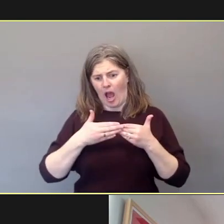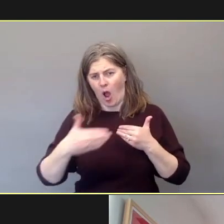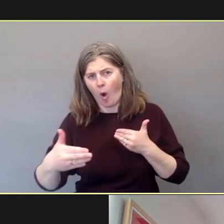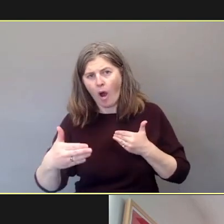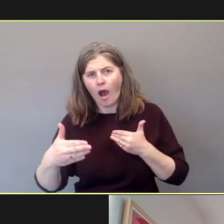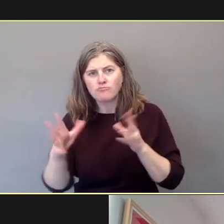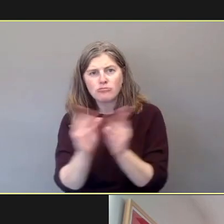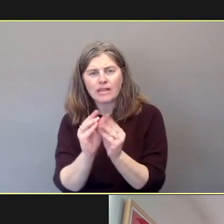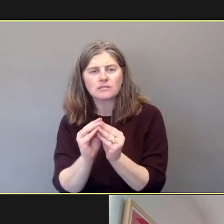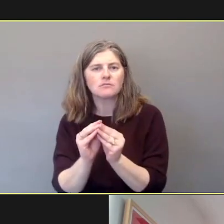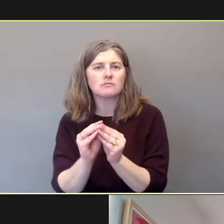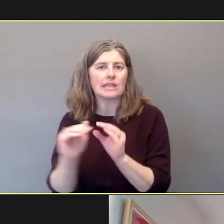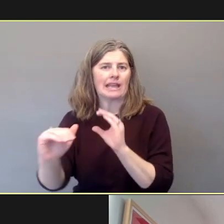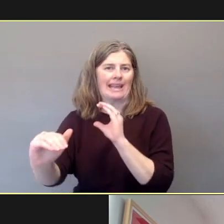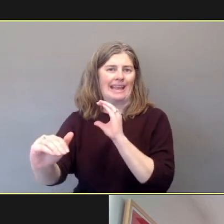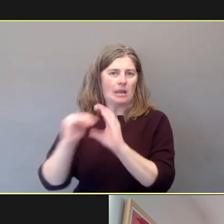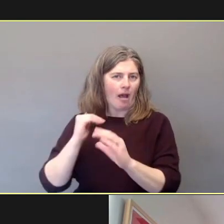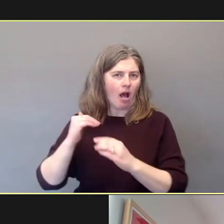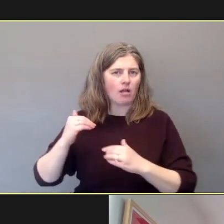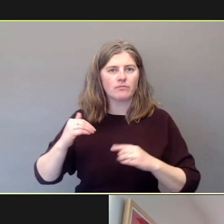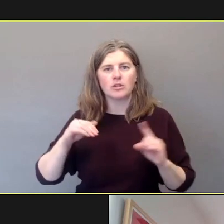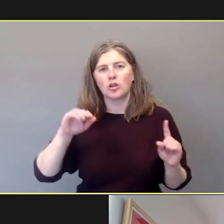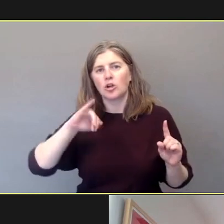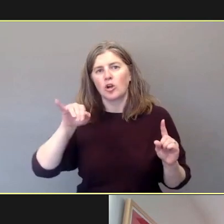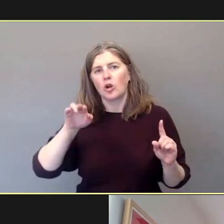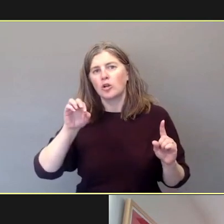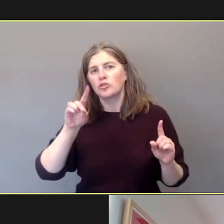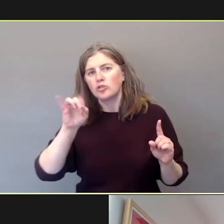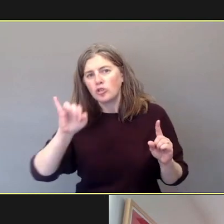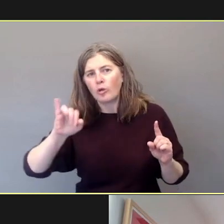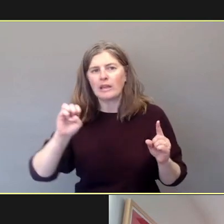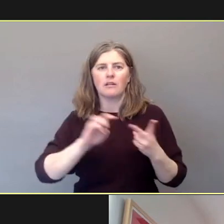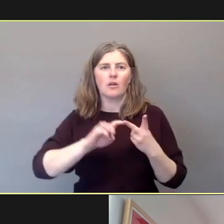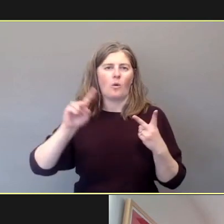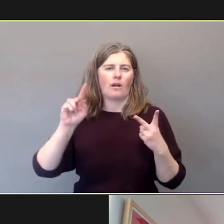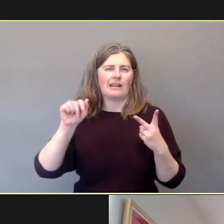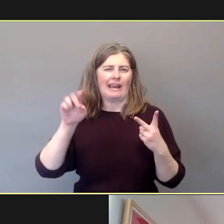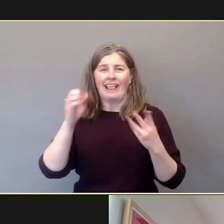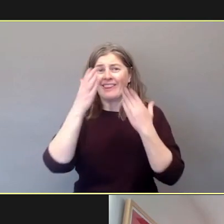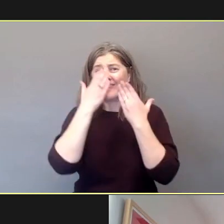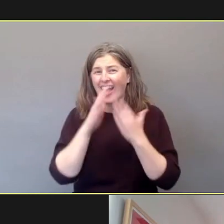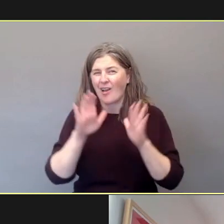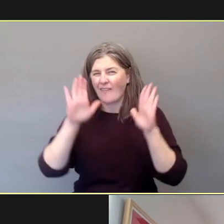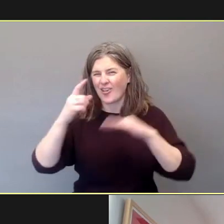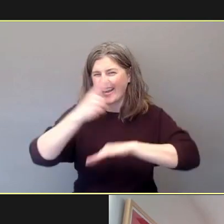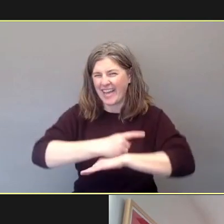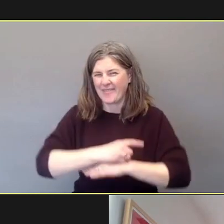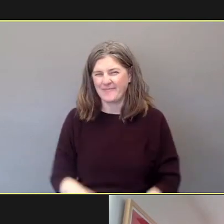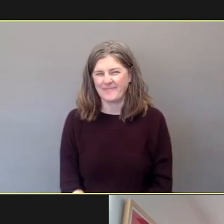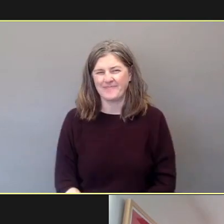briefings. Just send them into Jody or Katie over at DOH. Thank you very much and have a pleasant day.